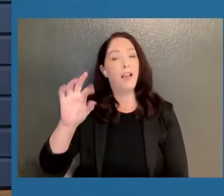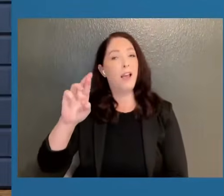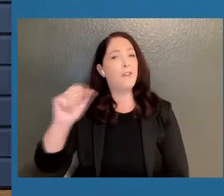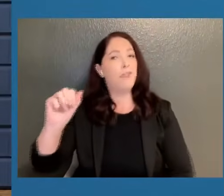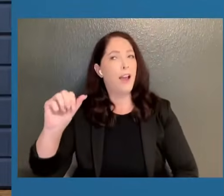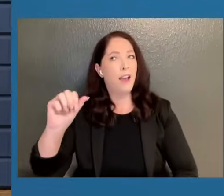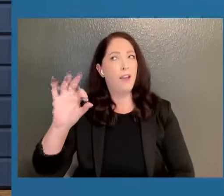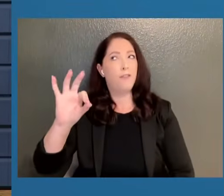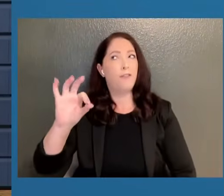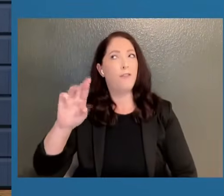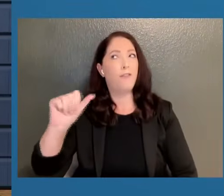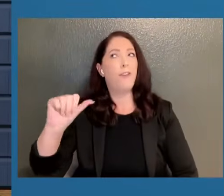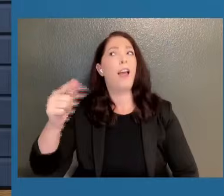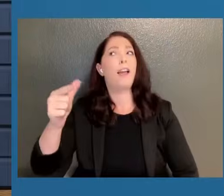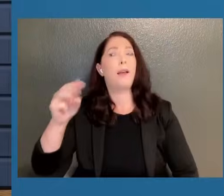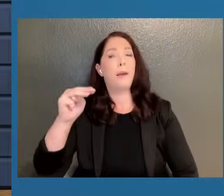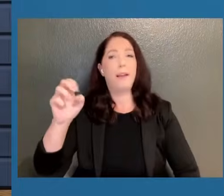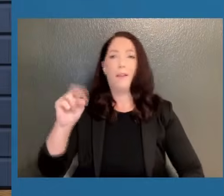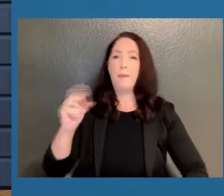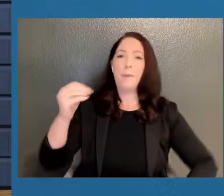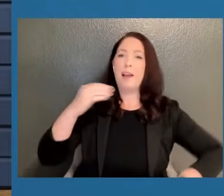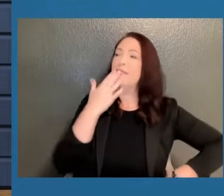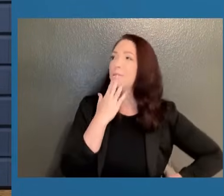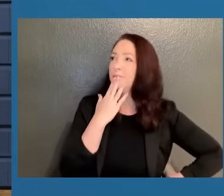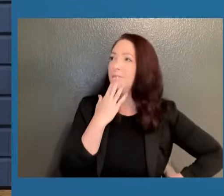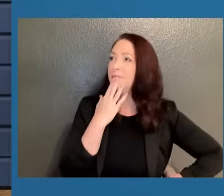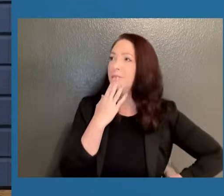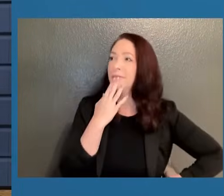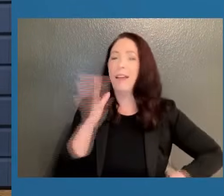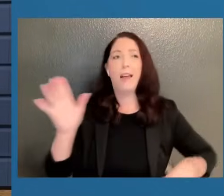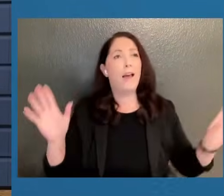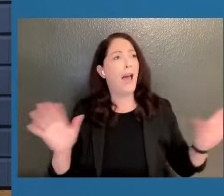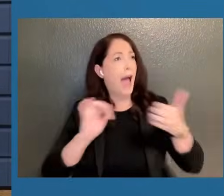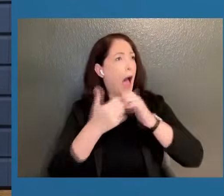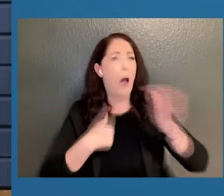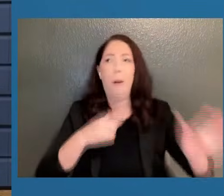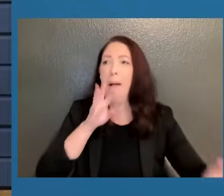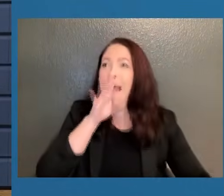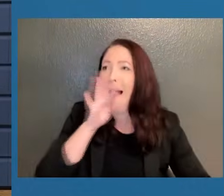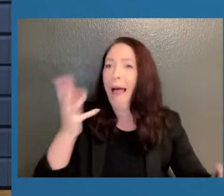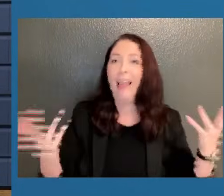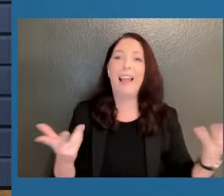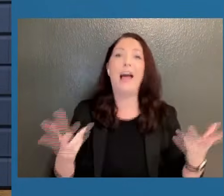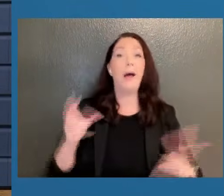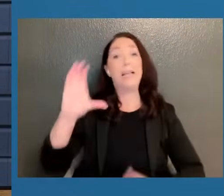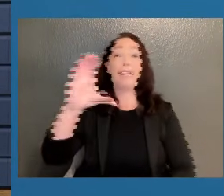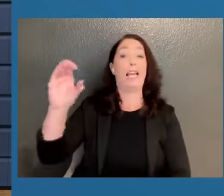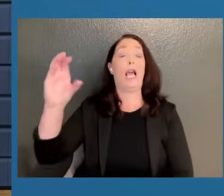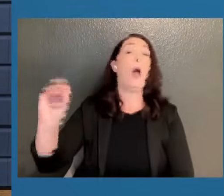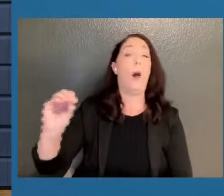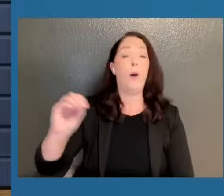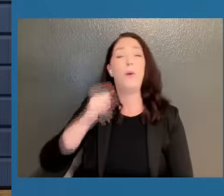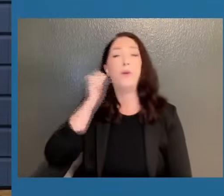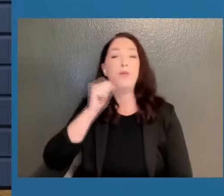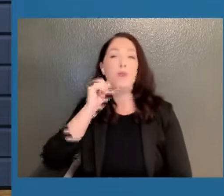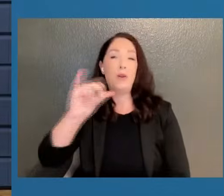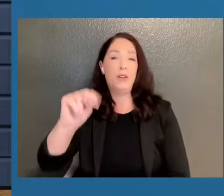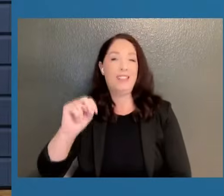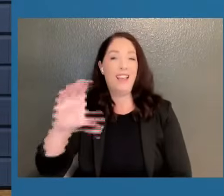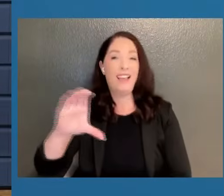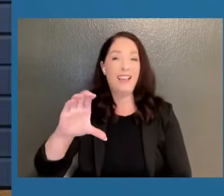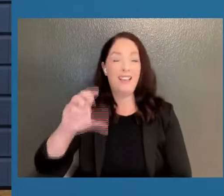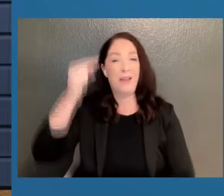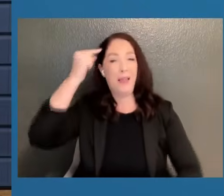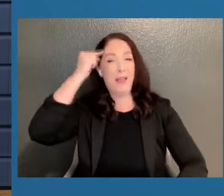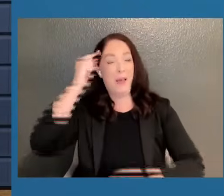Framighi, oh my Lord, how am I? Okay, thank you, CEO of Girls Inc. of the Capital Region. Thank